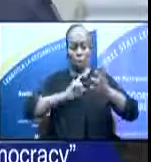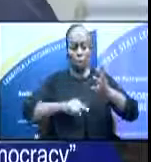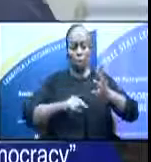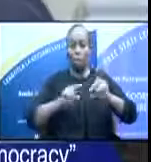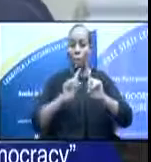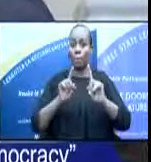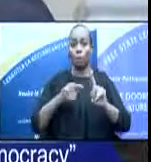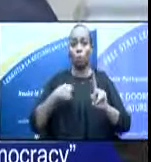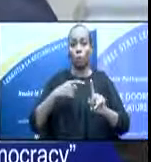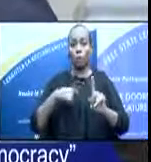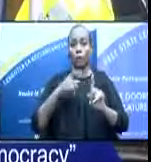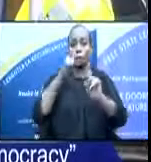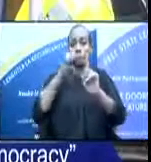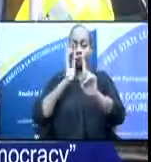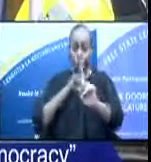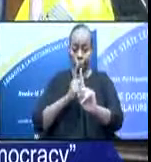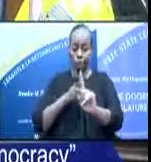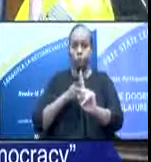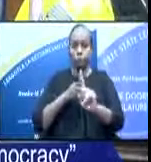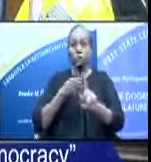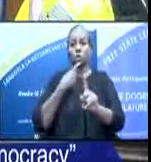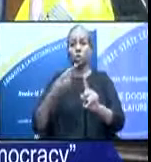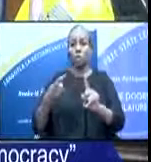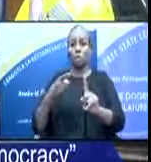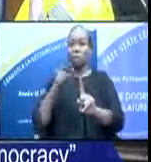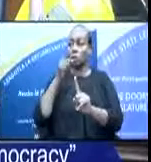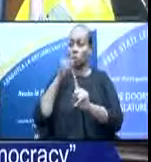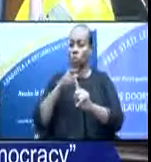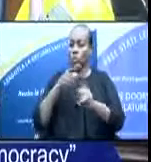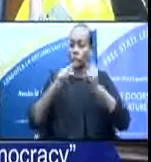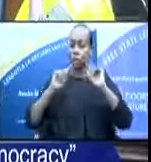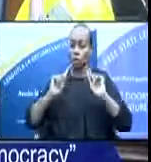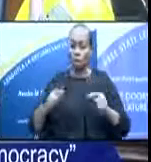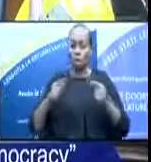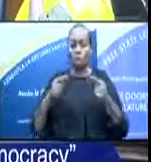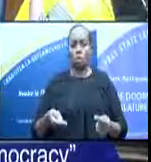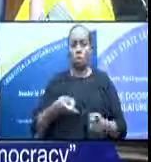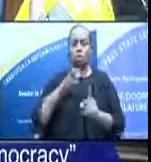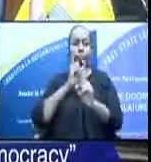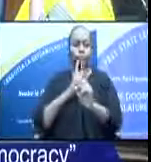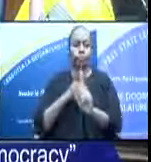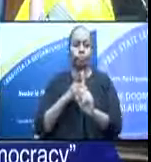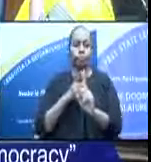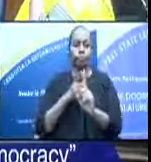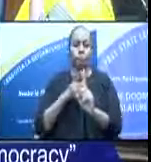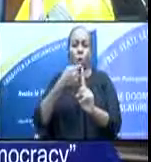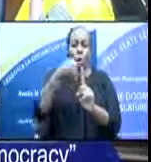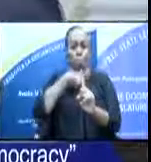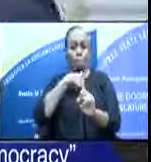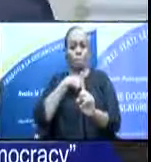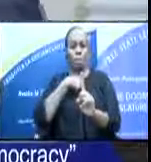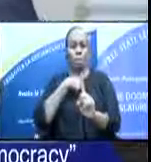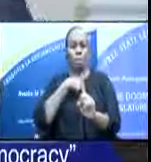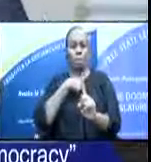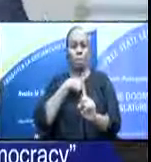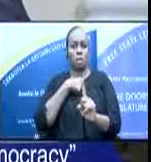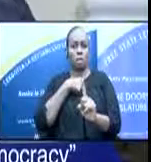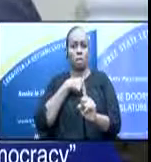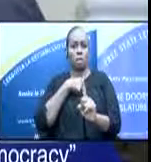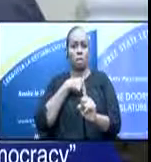every time we raise a point of order like that, you say, listen, you cannot raise a point of order on me. But how do